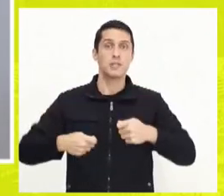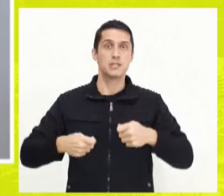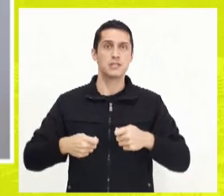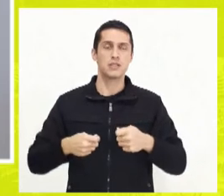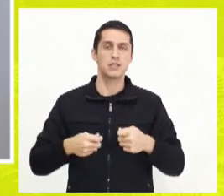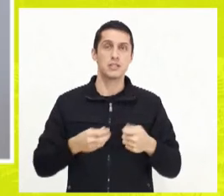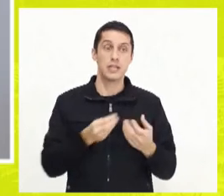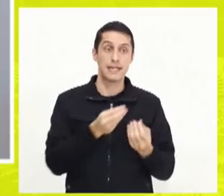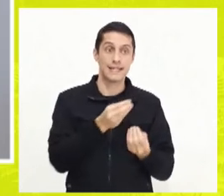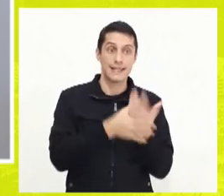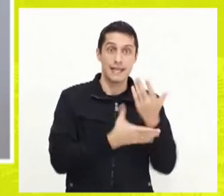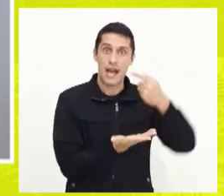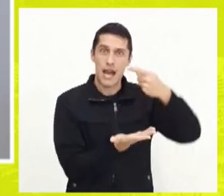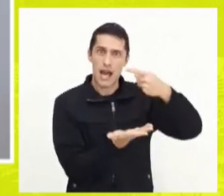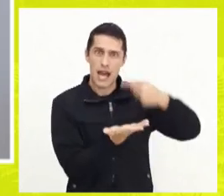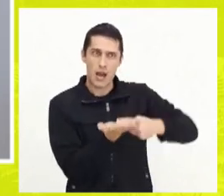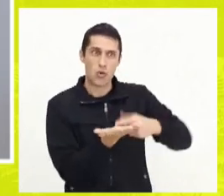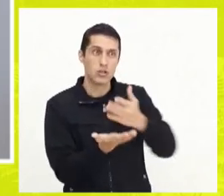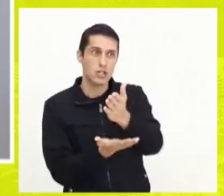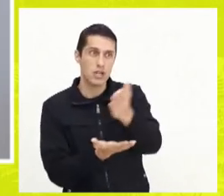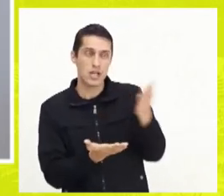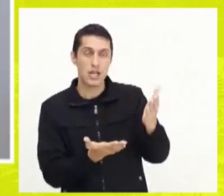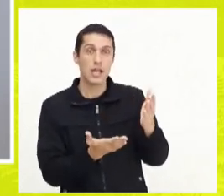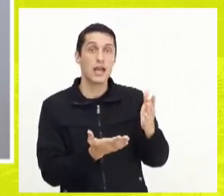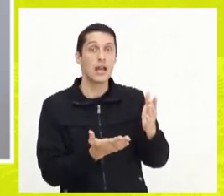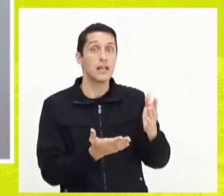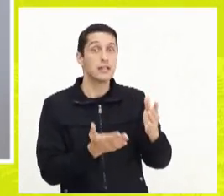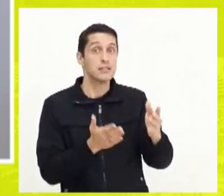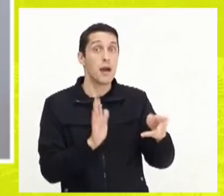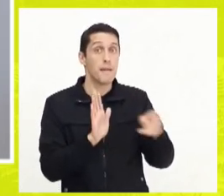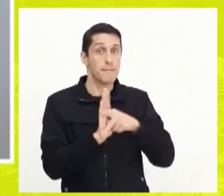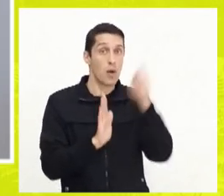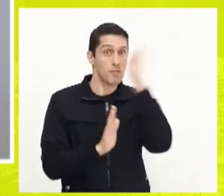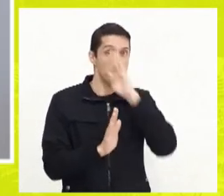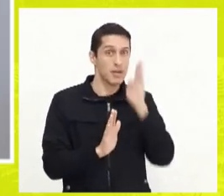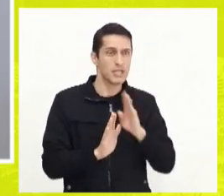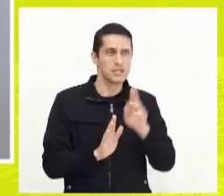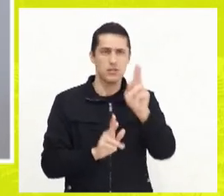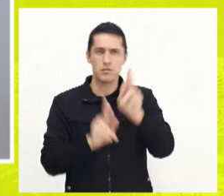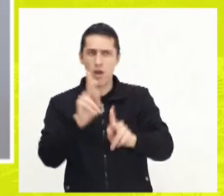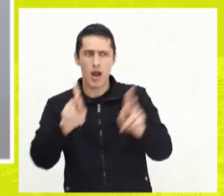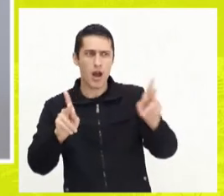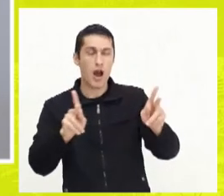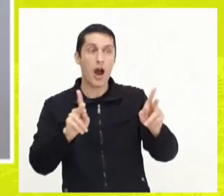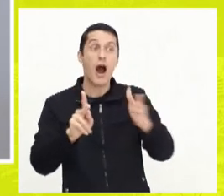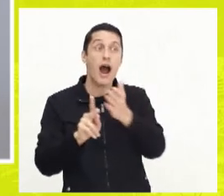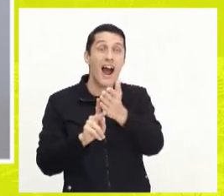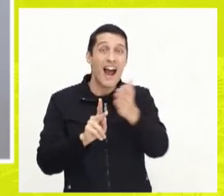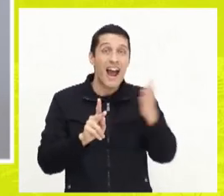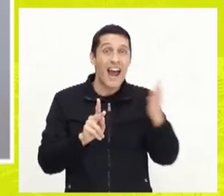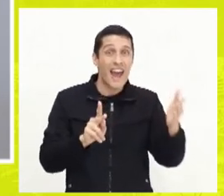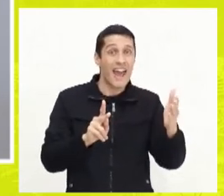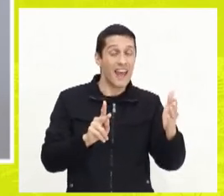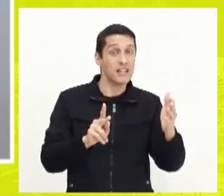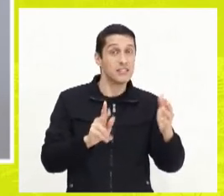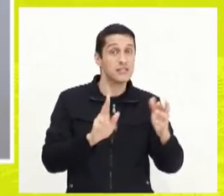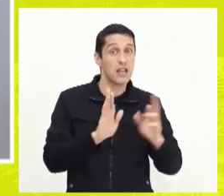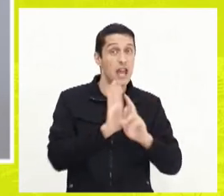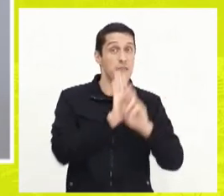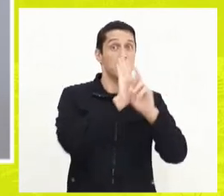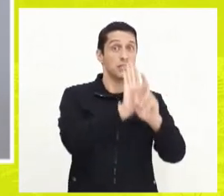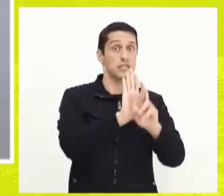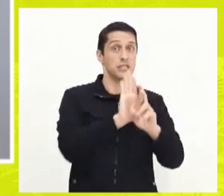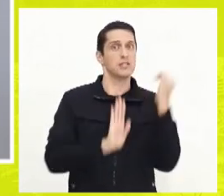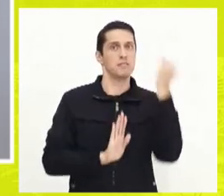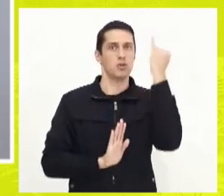agreements with relevant national players to fight misinformation they must build work together for